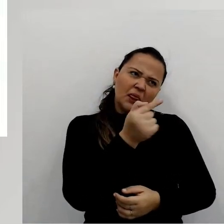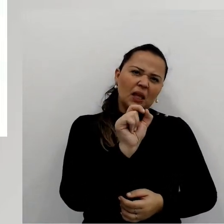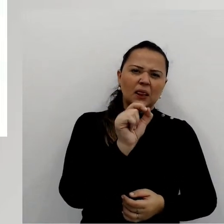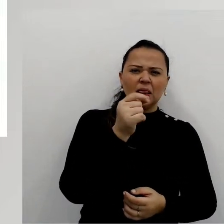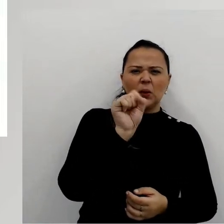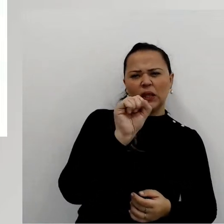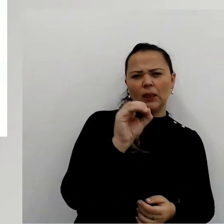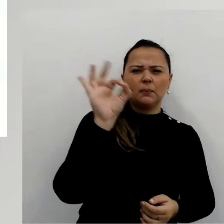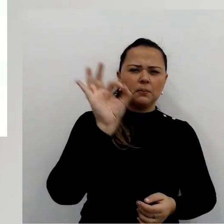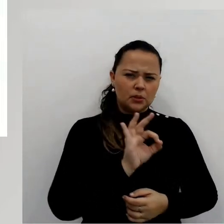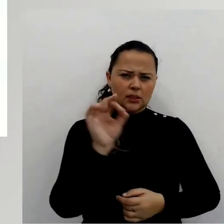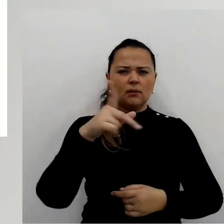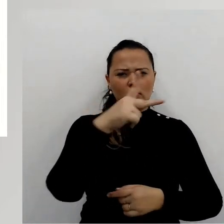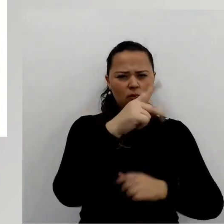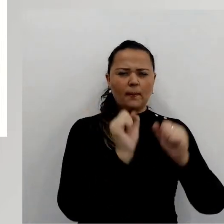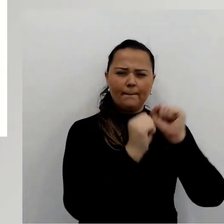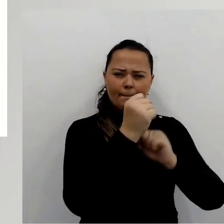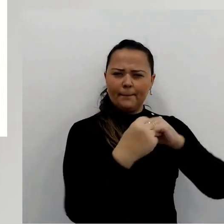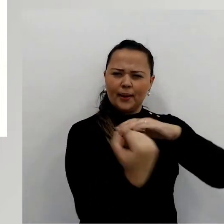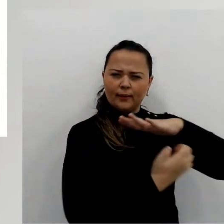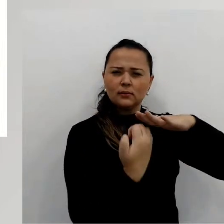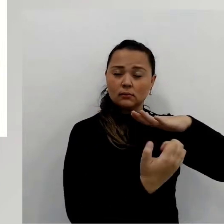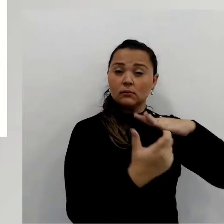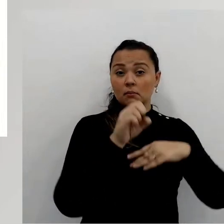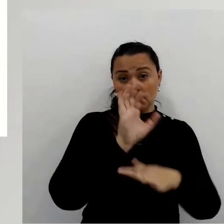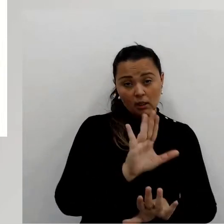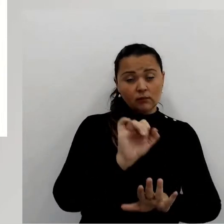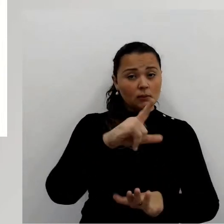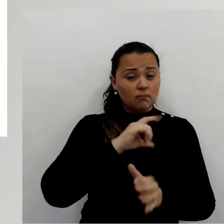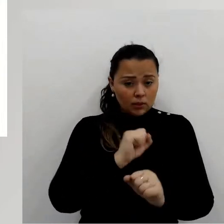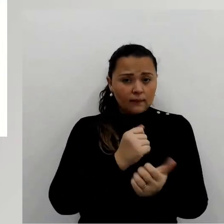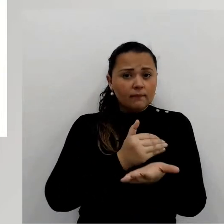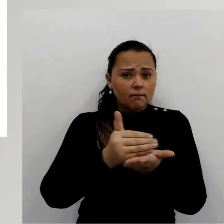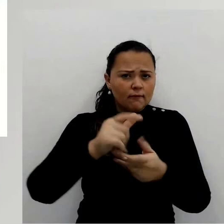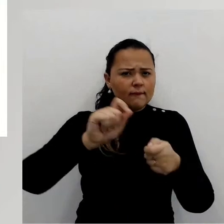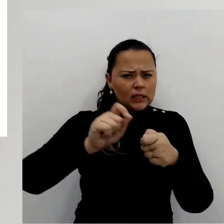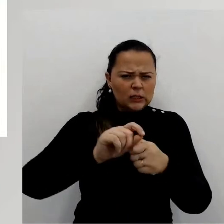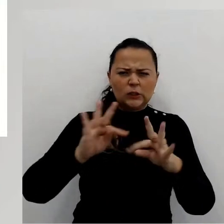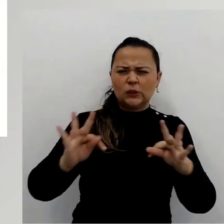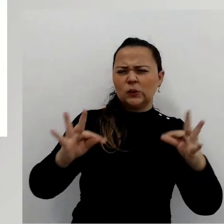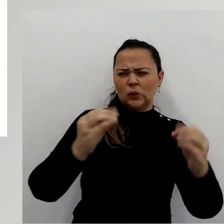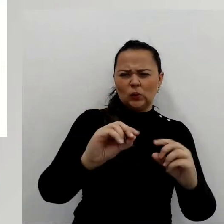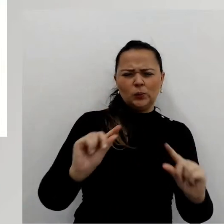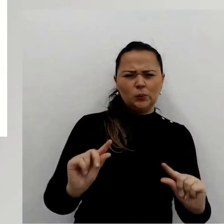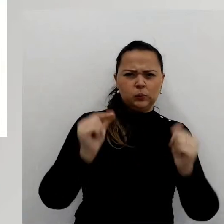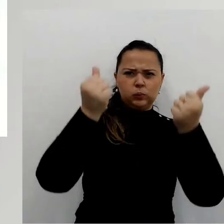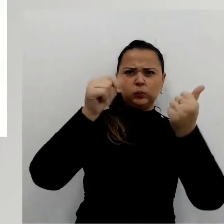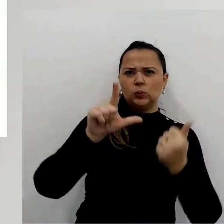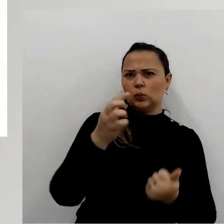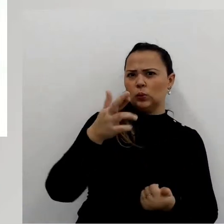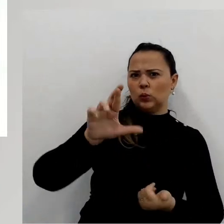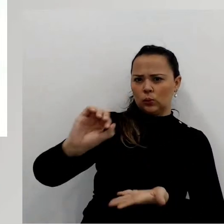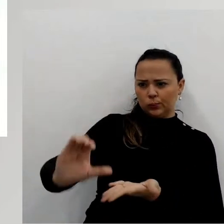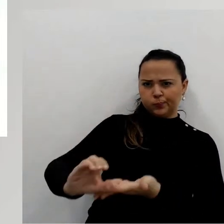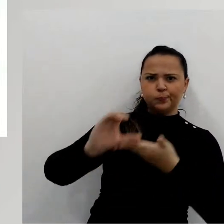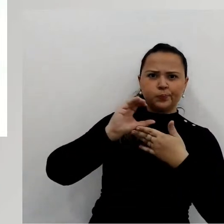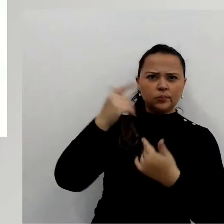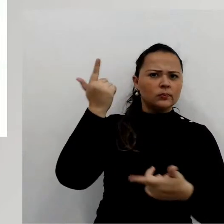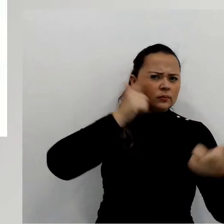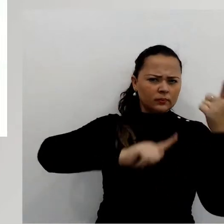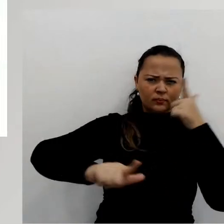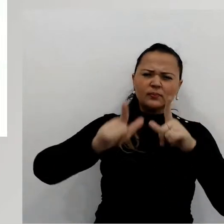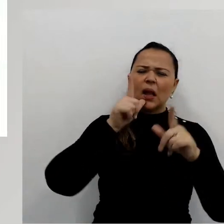you can do that, all of that additional profit goes to the bottom line. And those things that you can automate require the